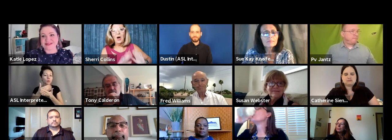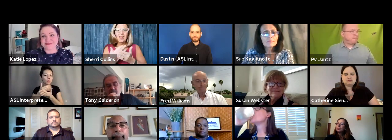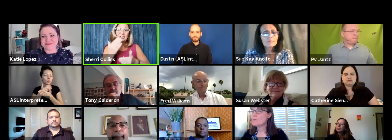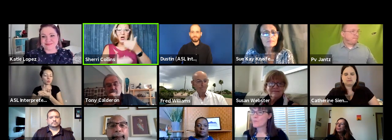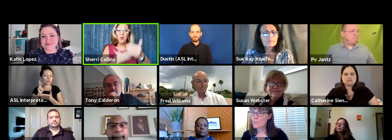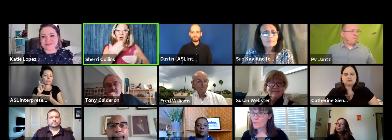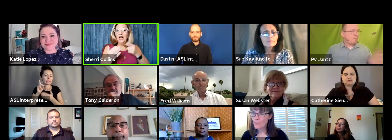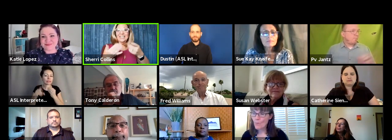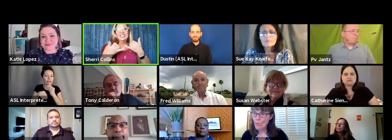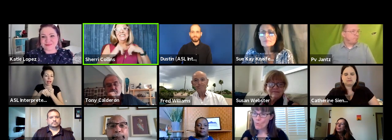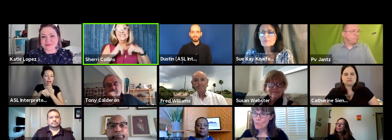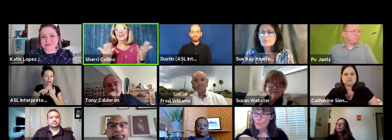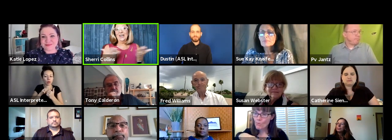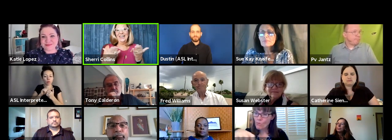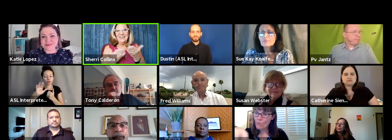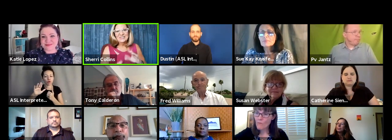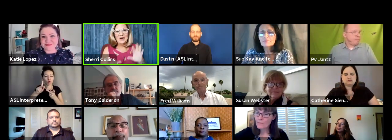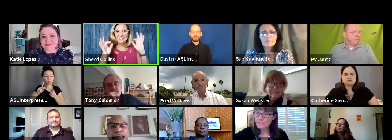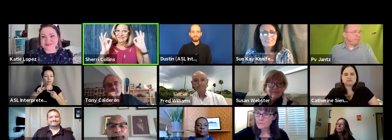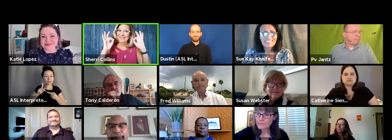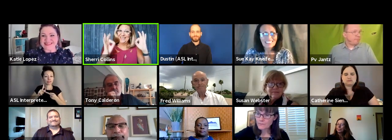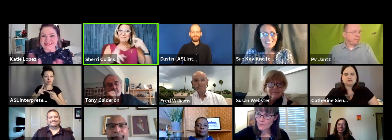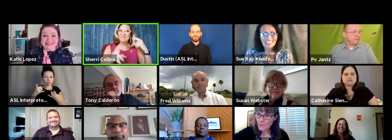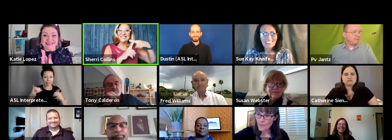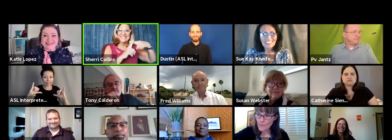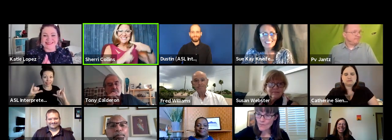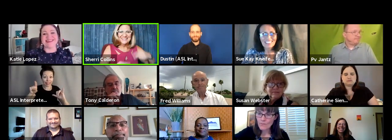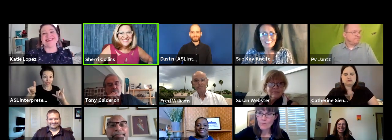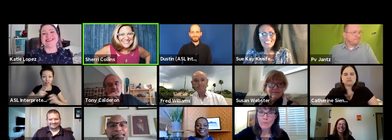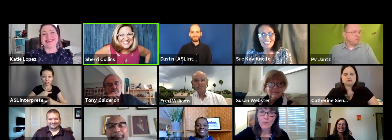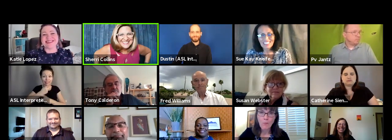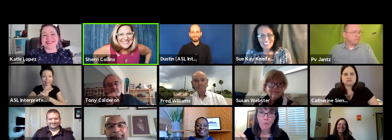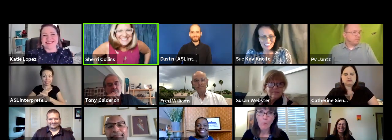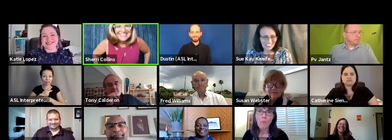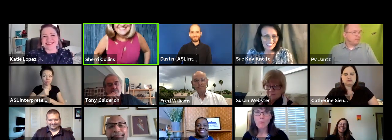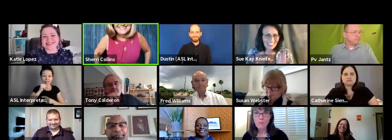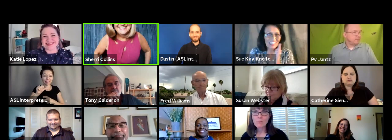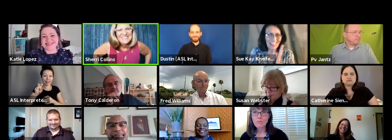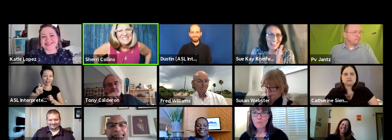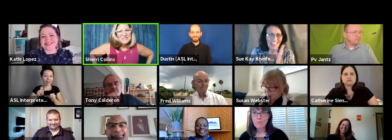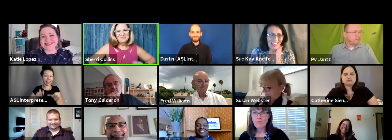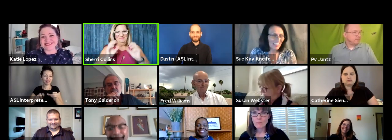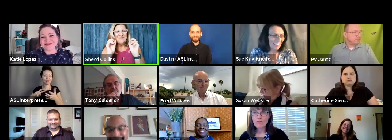So all is going well, and she's still here. So that's positive.